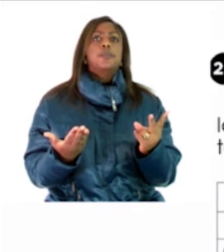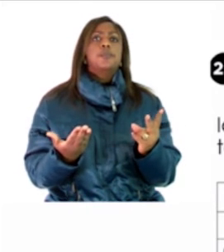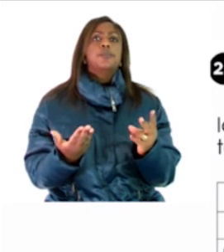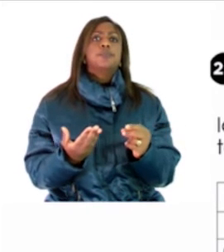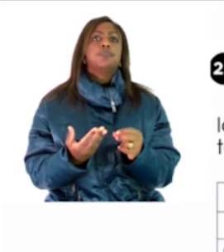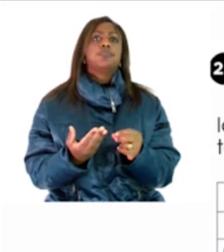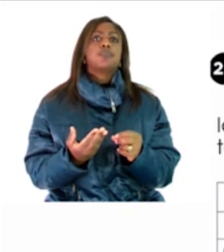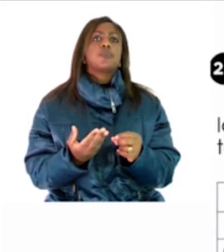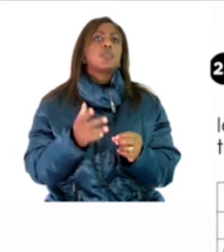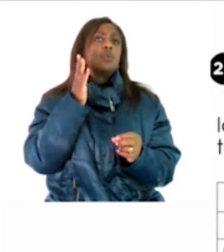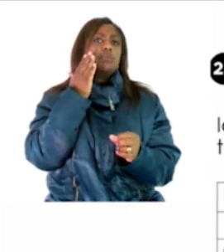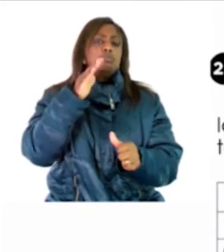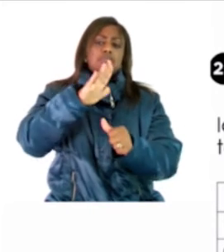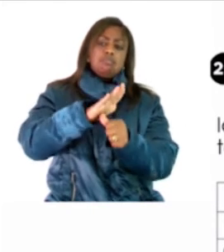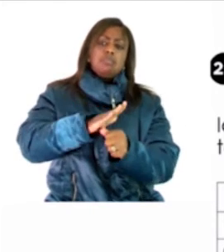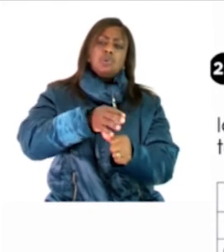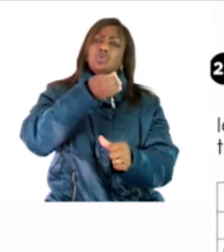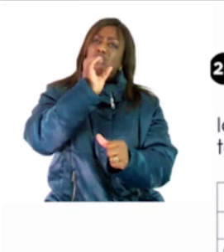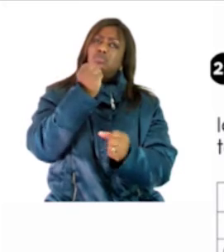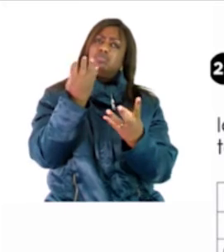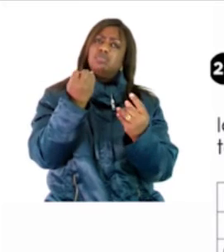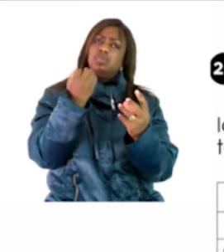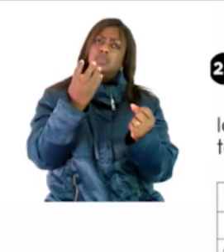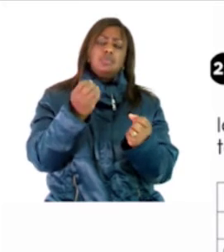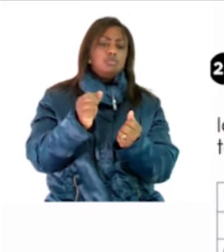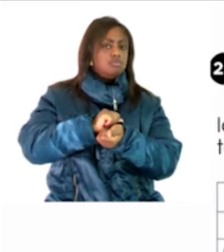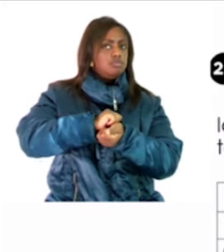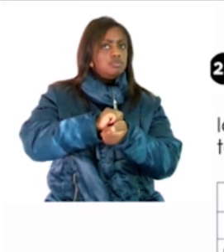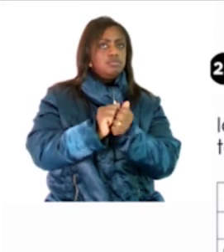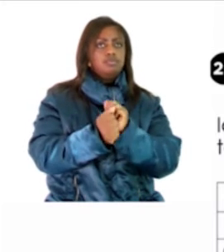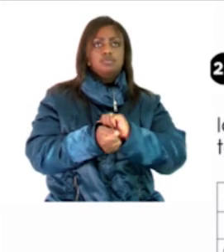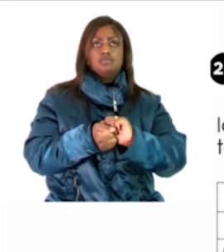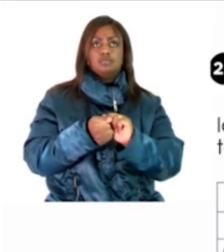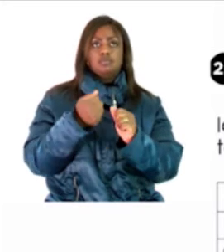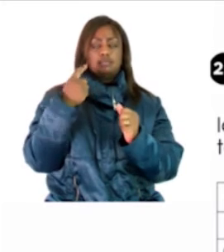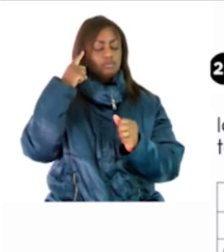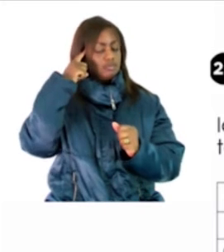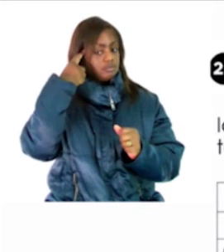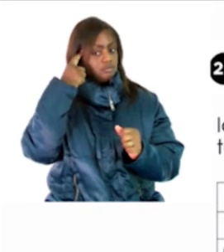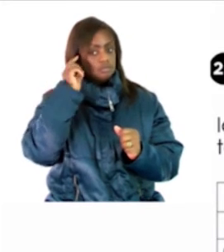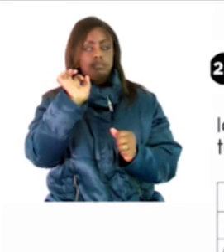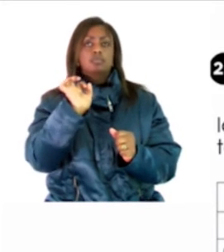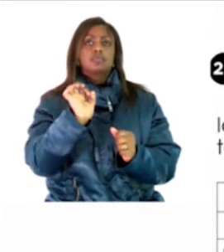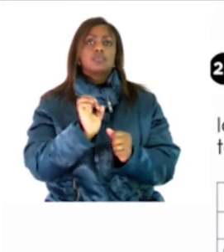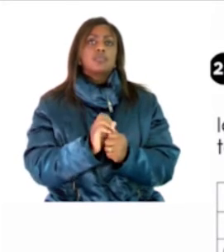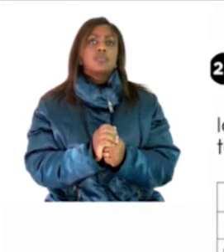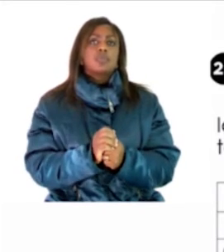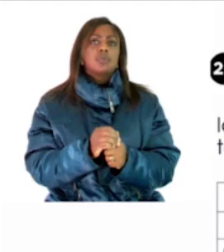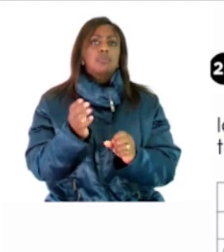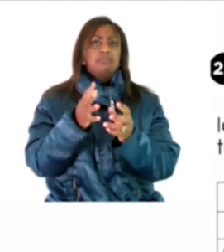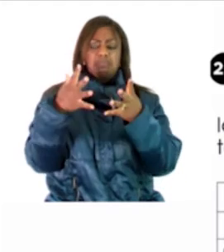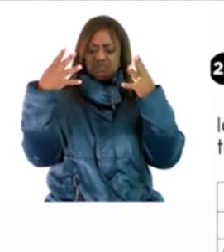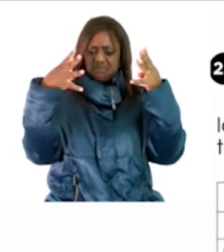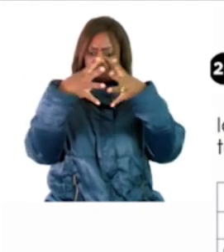When you abuse alcohol, it normally changes the way you think. So you realize that when